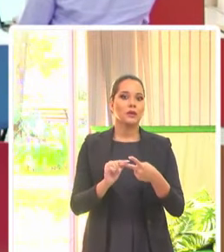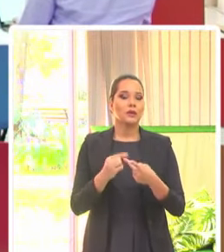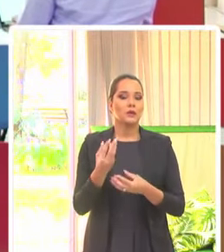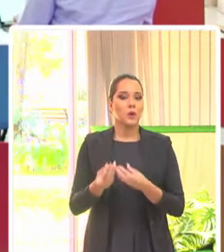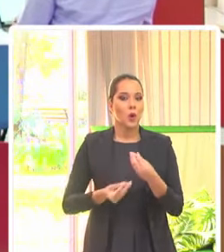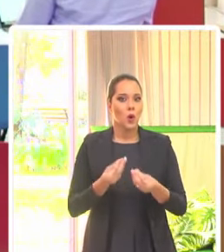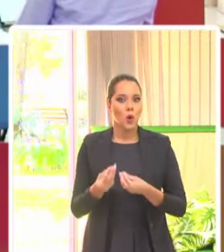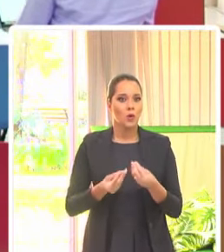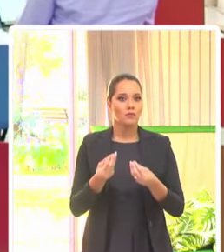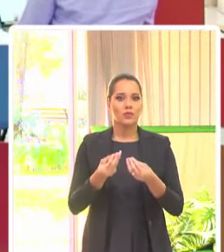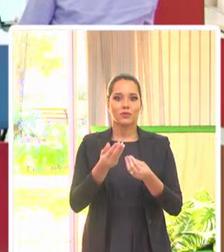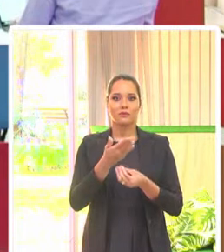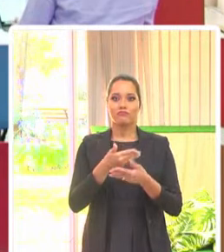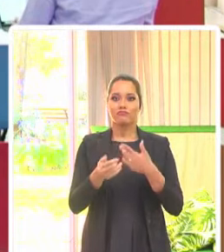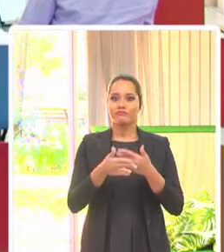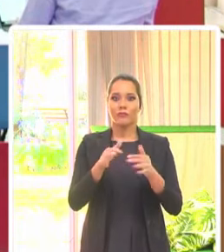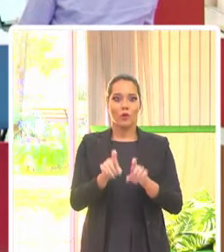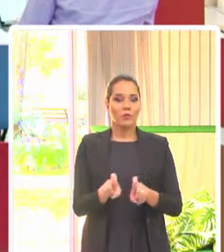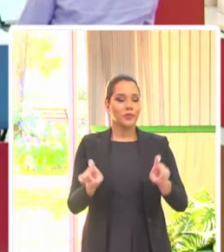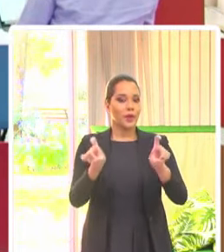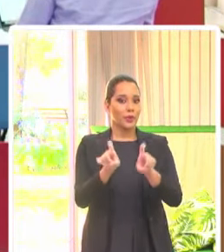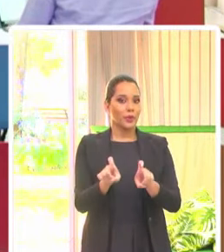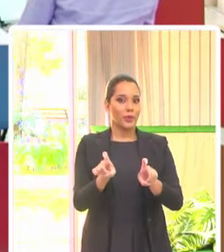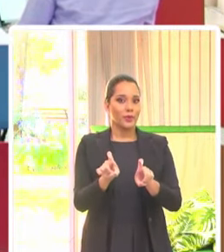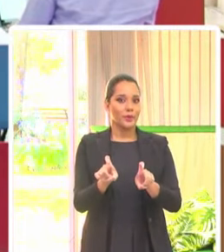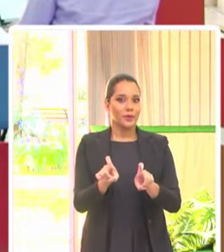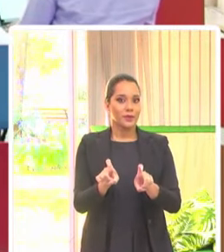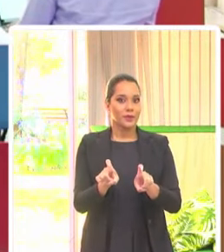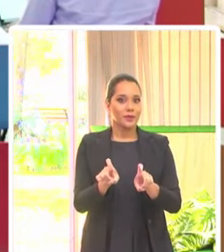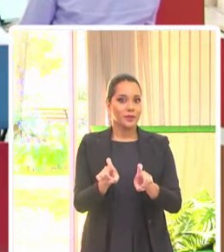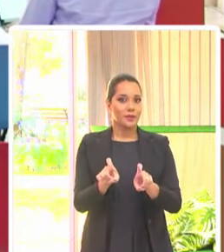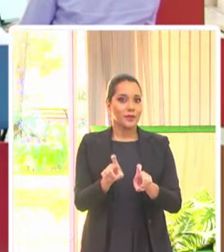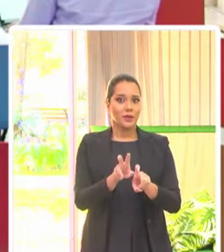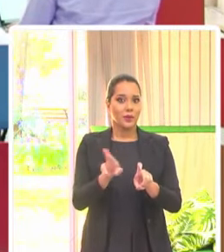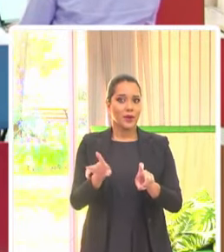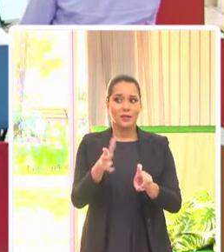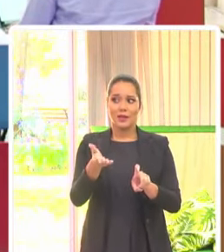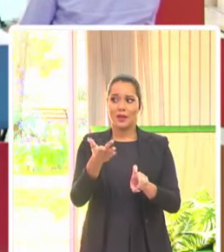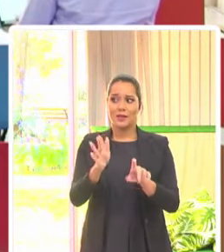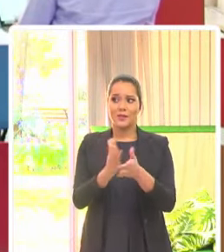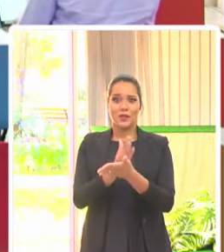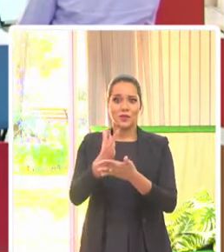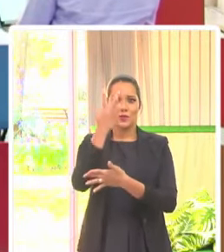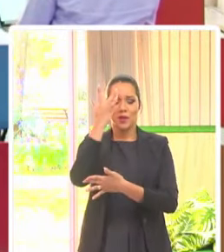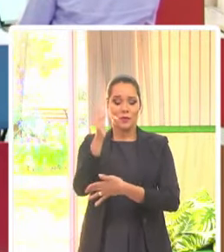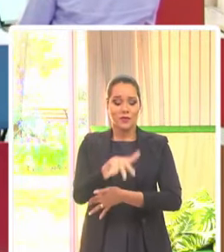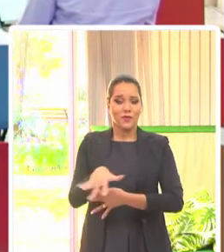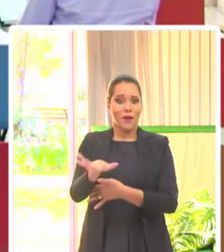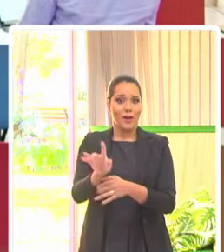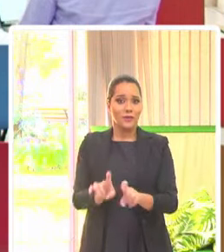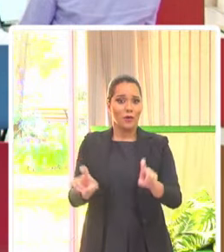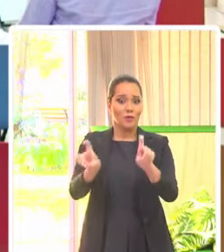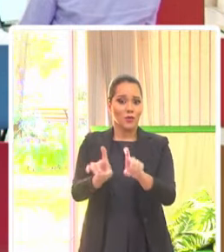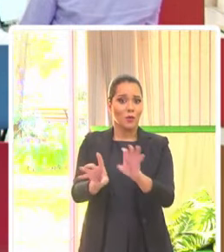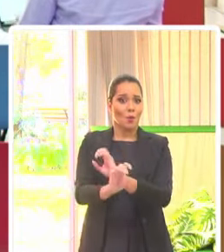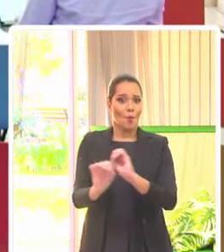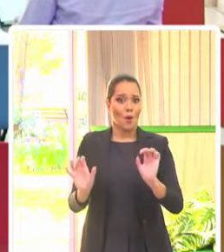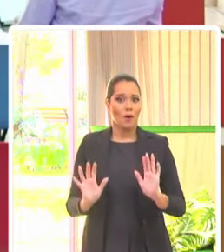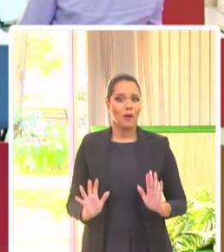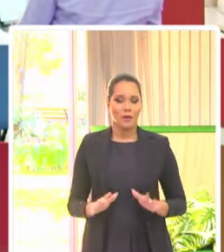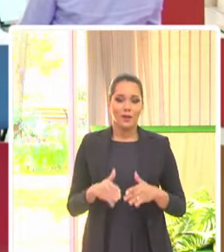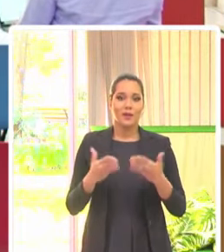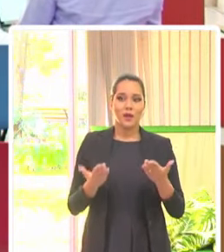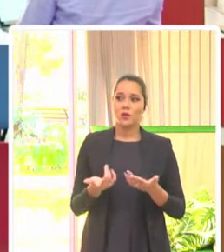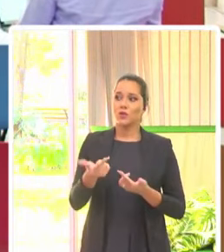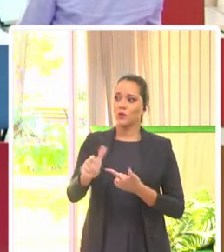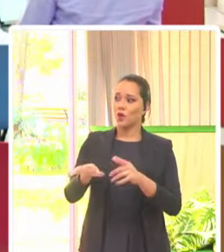yeah? And they are not from the area of computers, yeah? They are from other areas where they